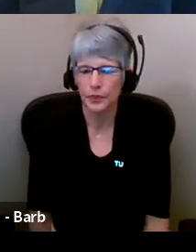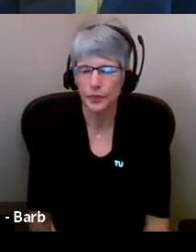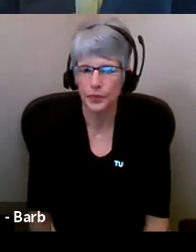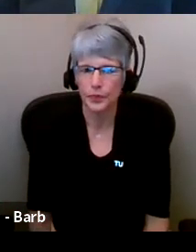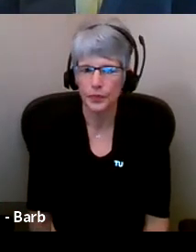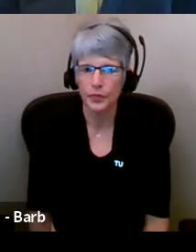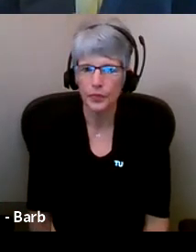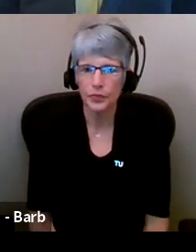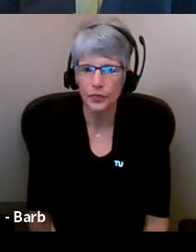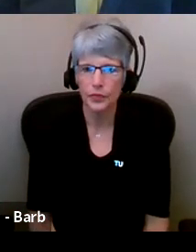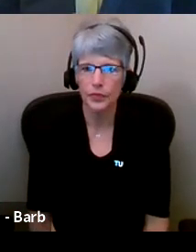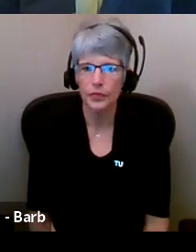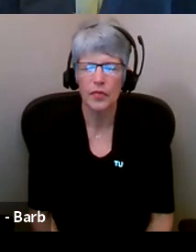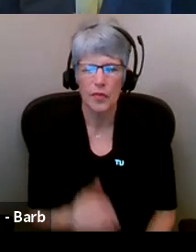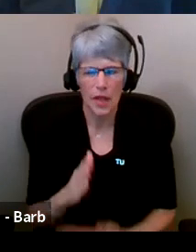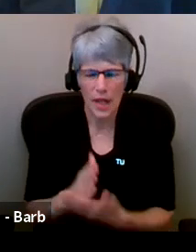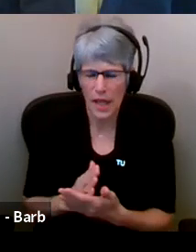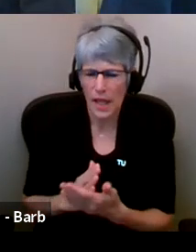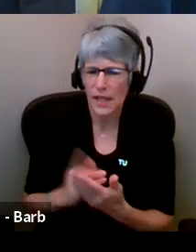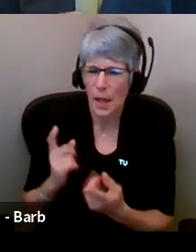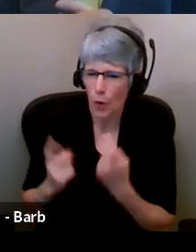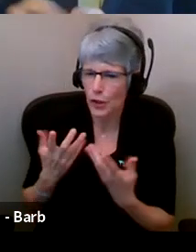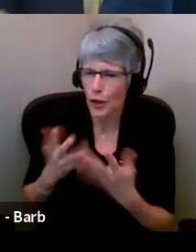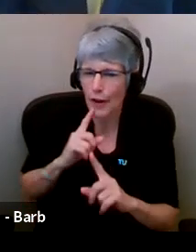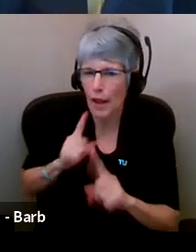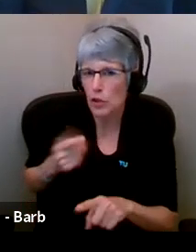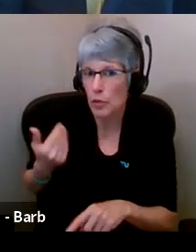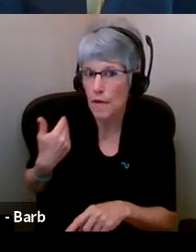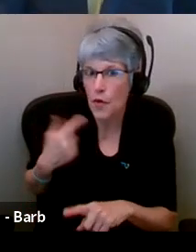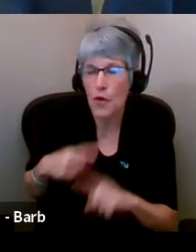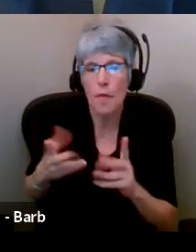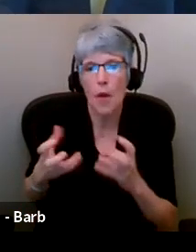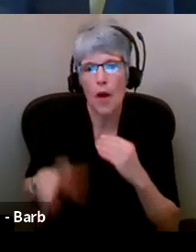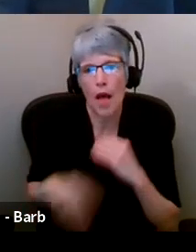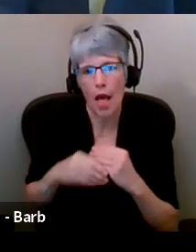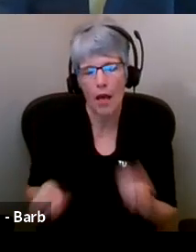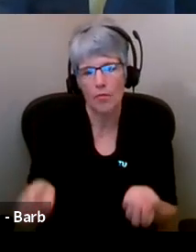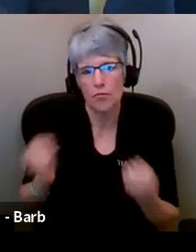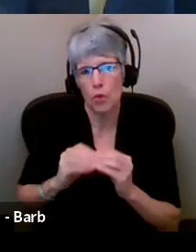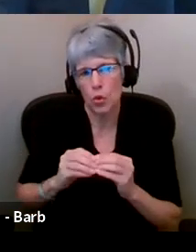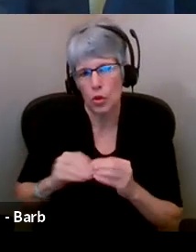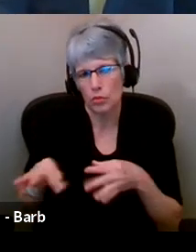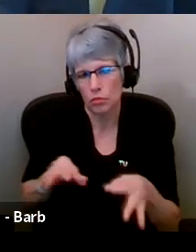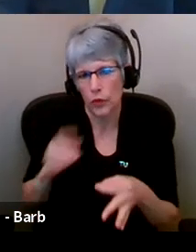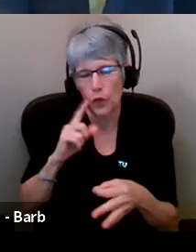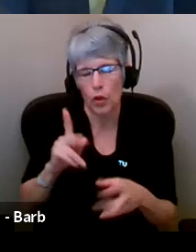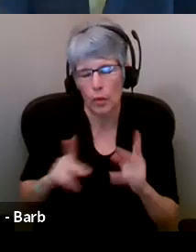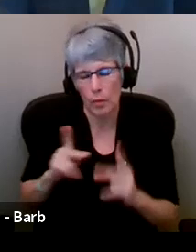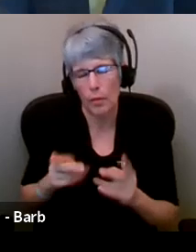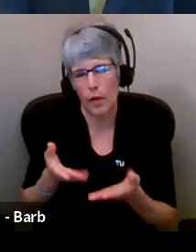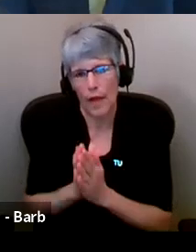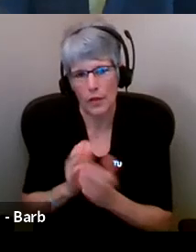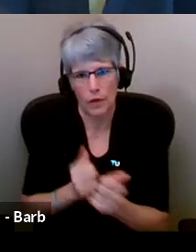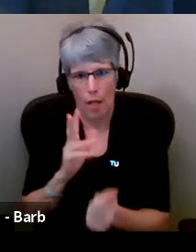Some questions we've answered earlier, but I do want to provide some additional clarity here for the number of folks who have asked the follow-up.